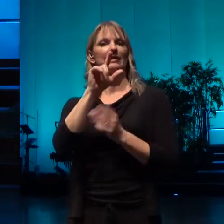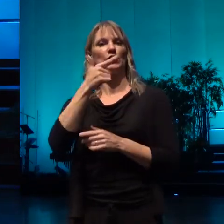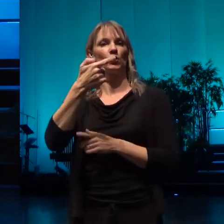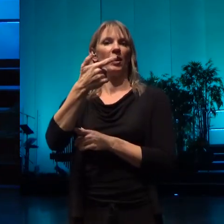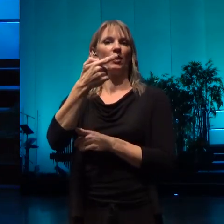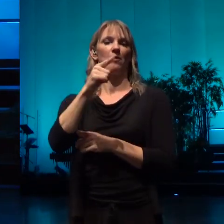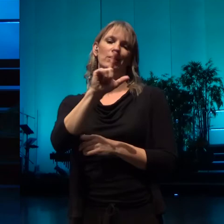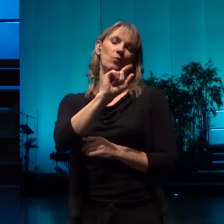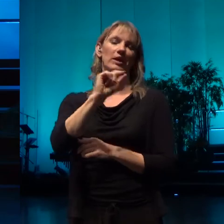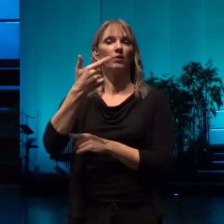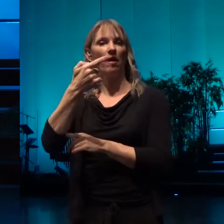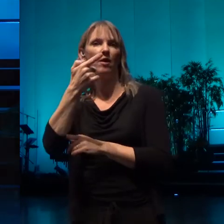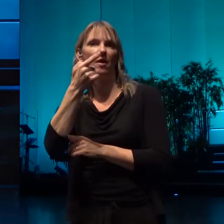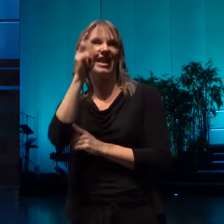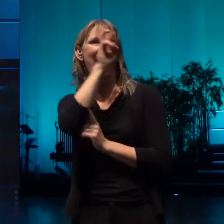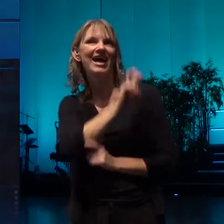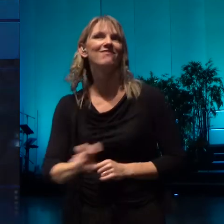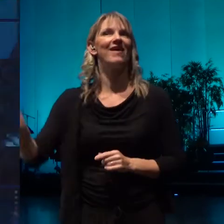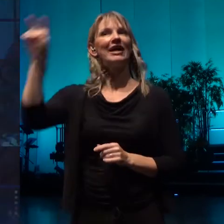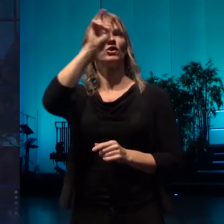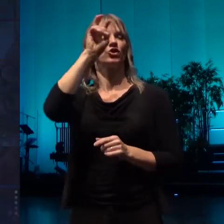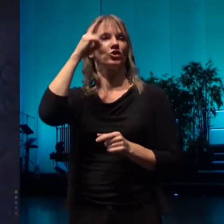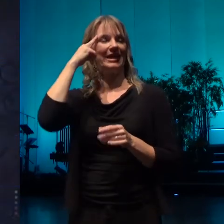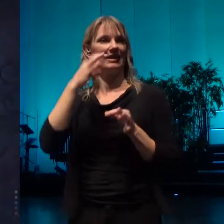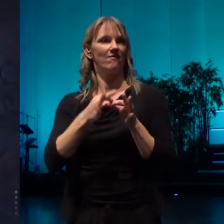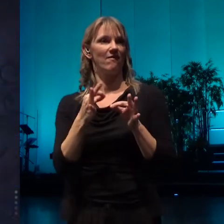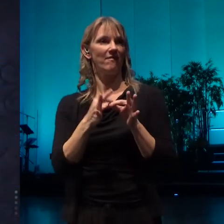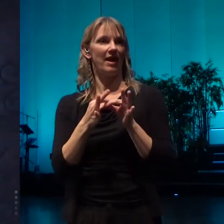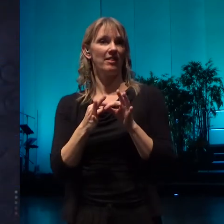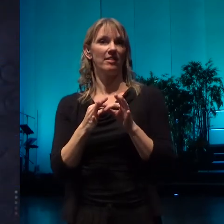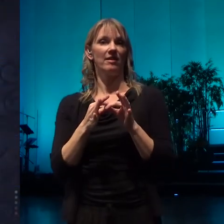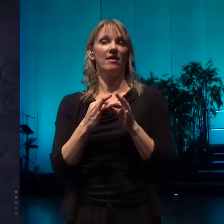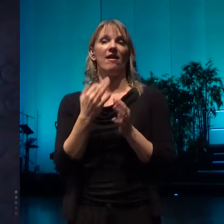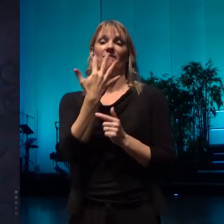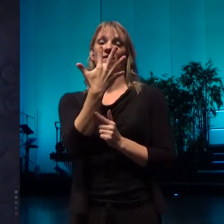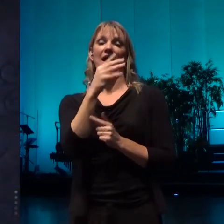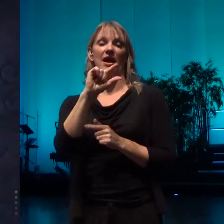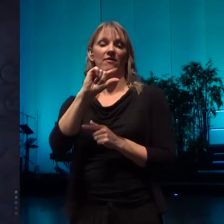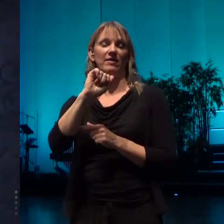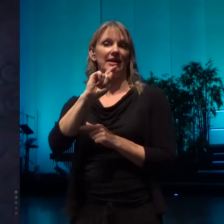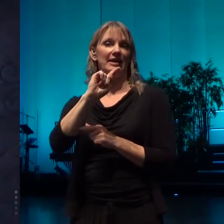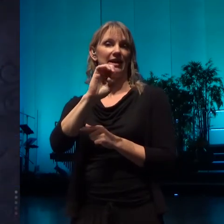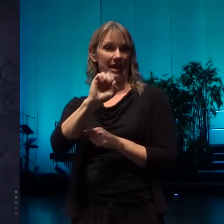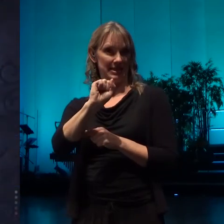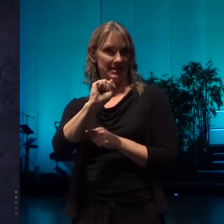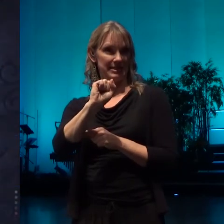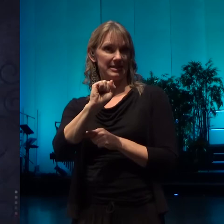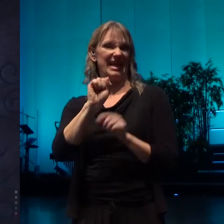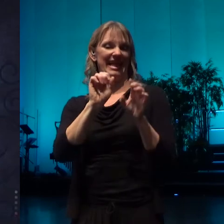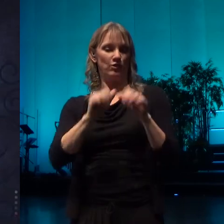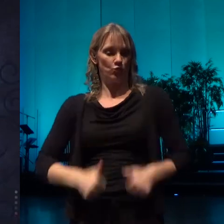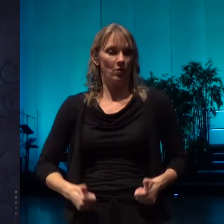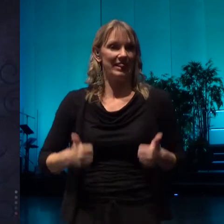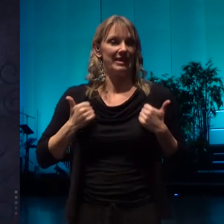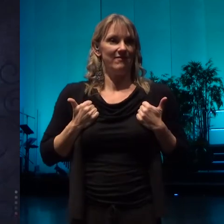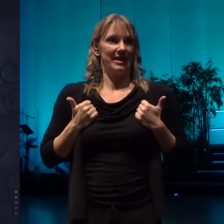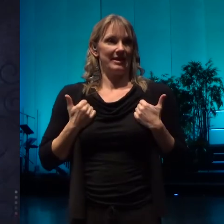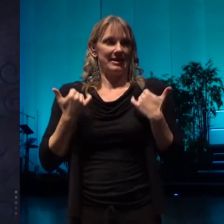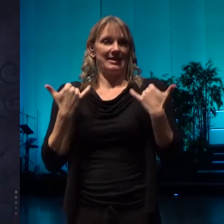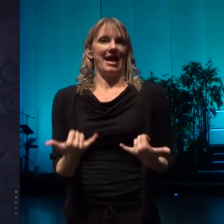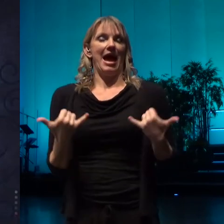2021 Adventure in Faith, 5 Gates to Living Now.